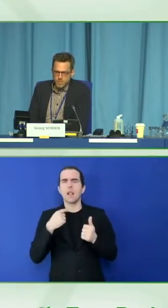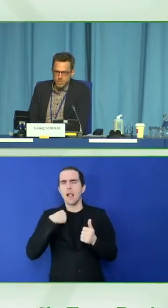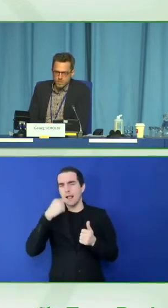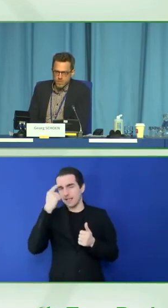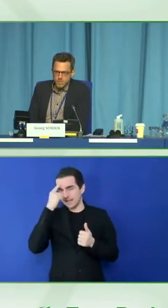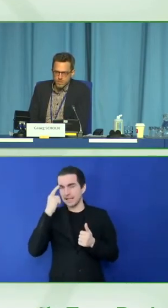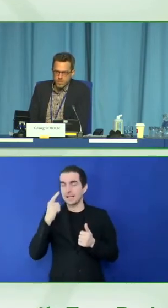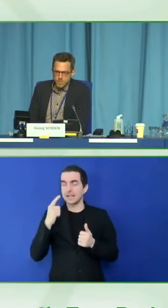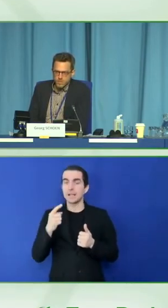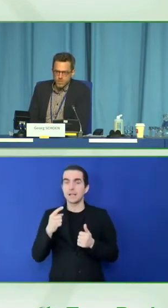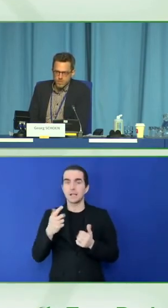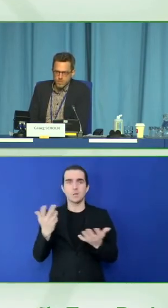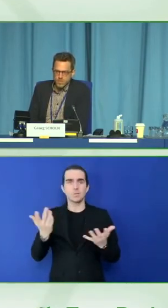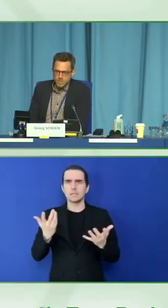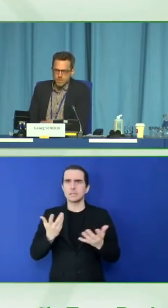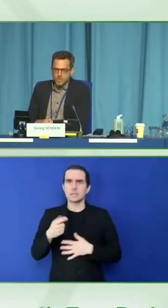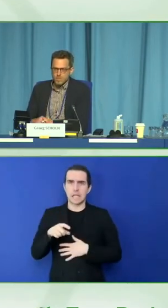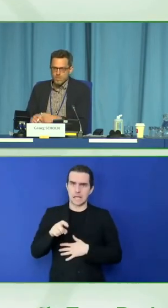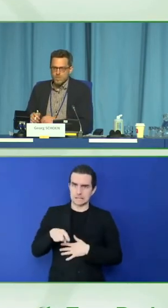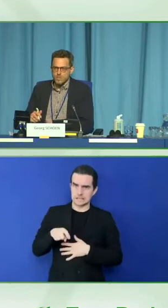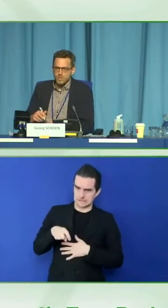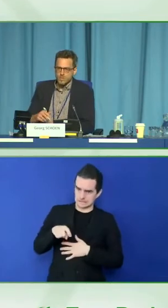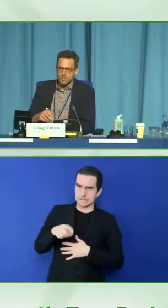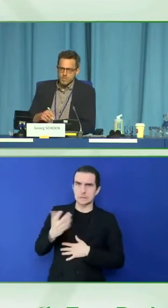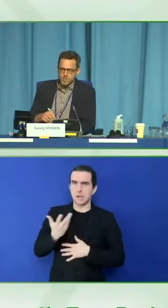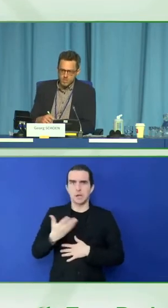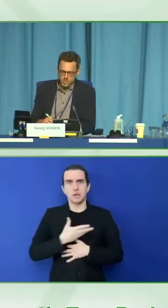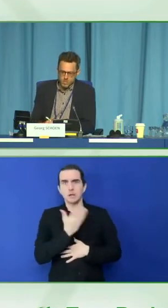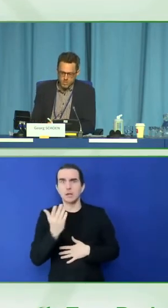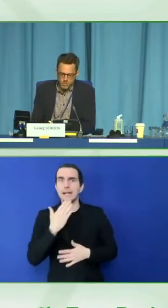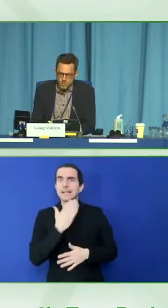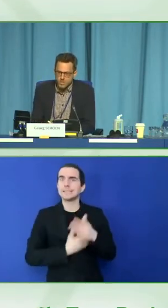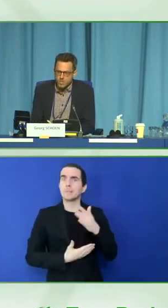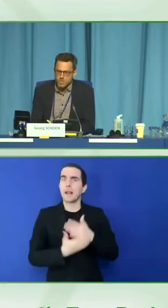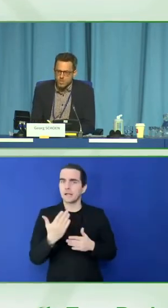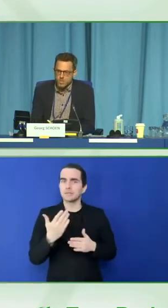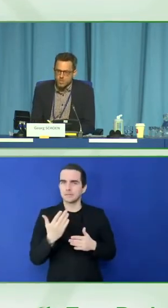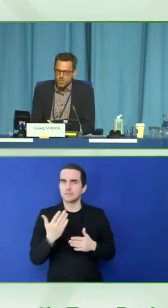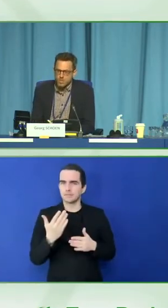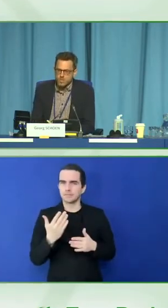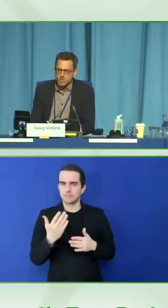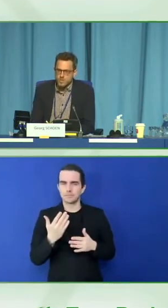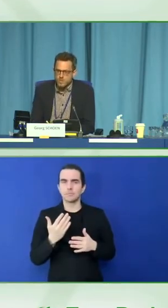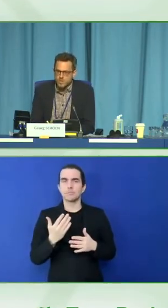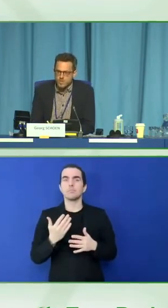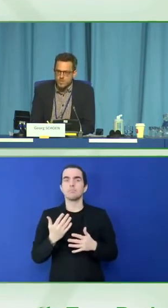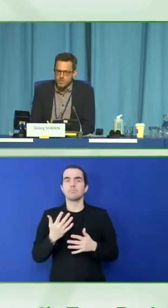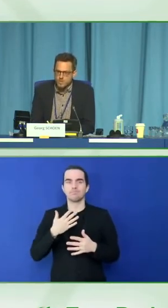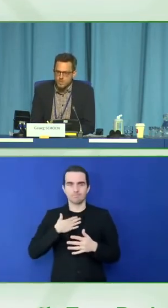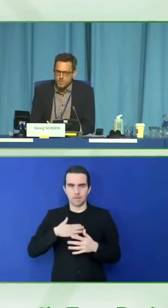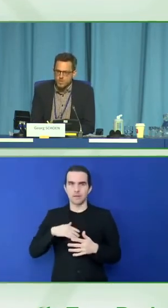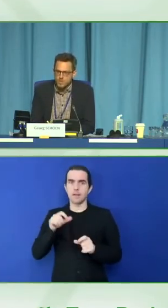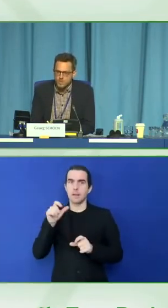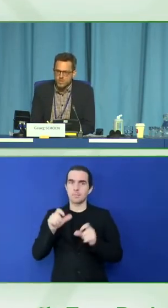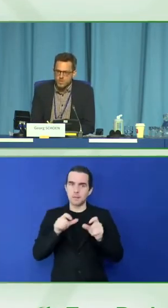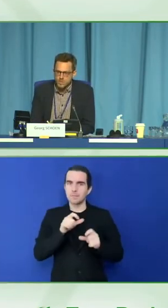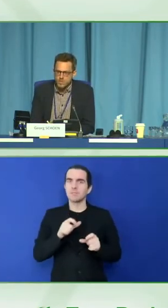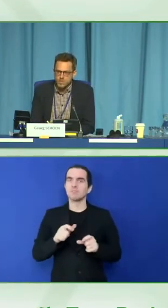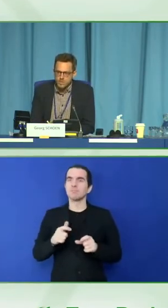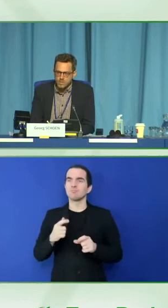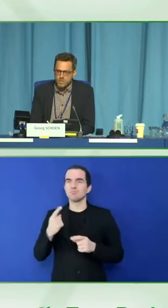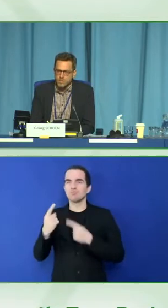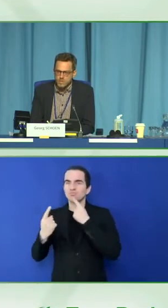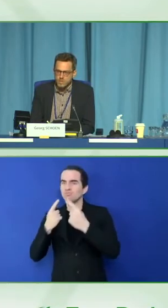agenda to mainstream it among the impact investors in the other spaces. Yesterday, I was